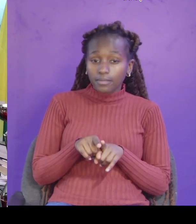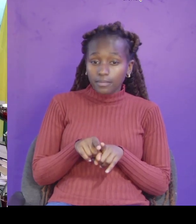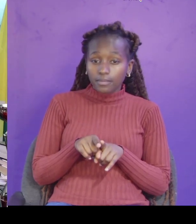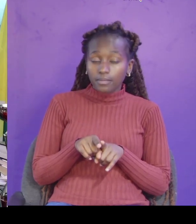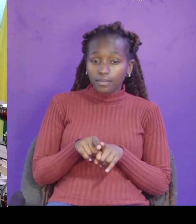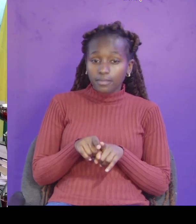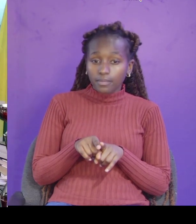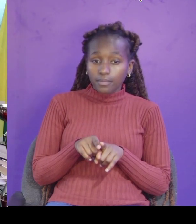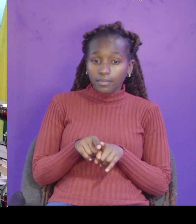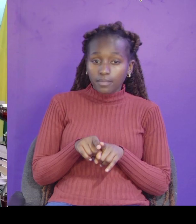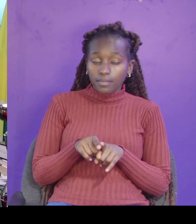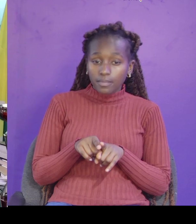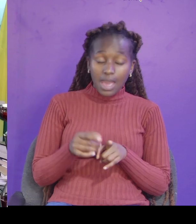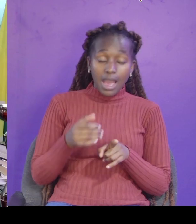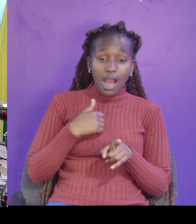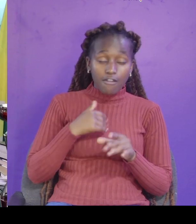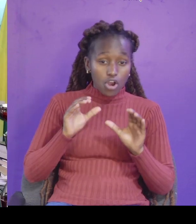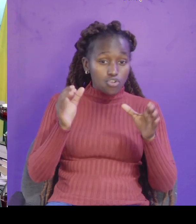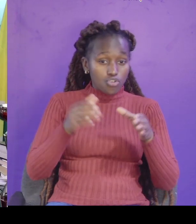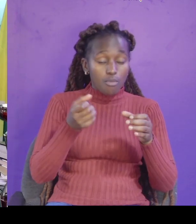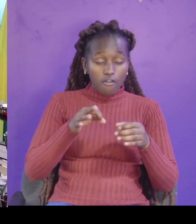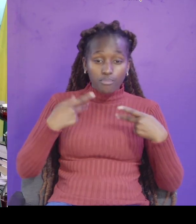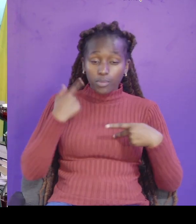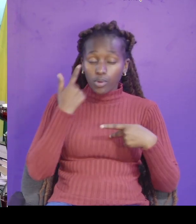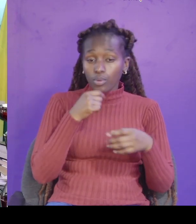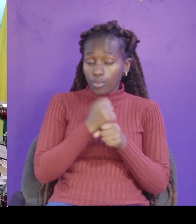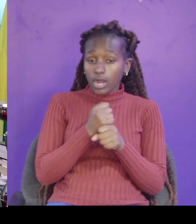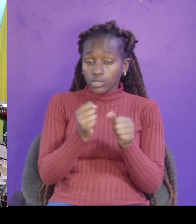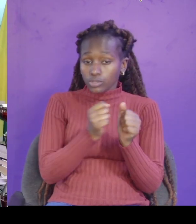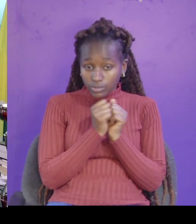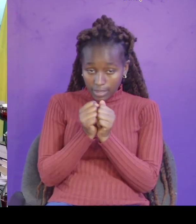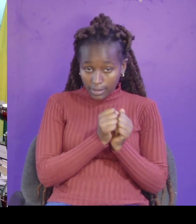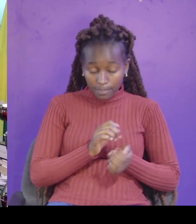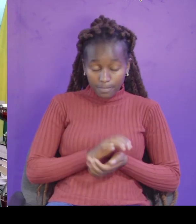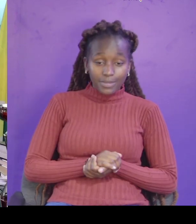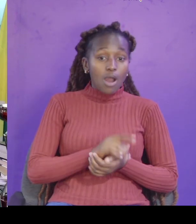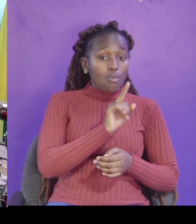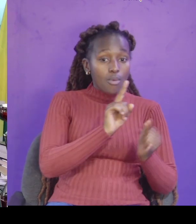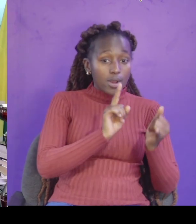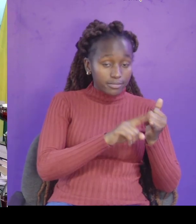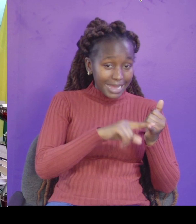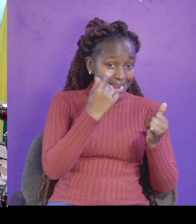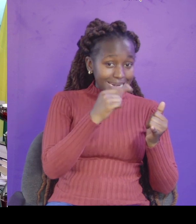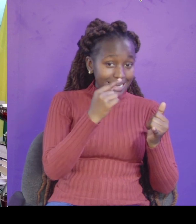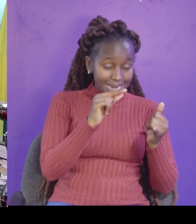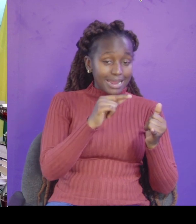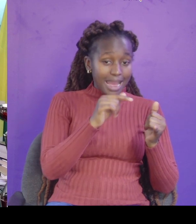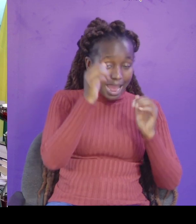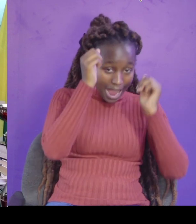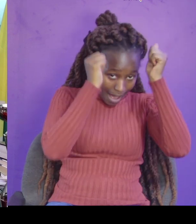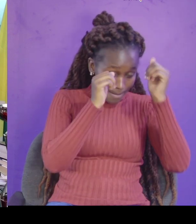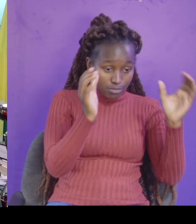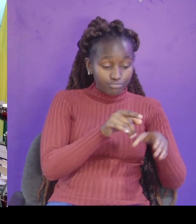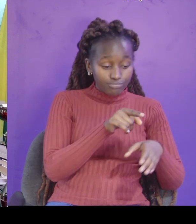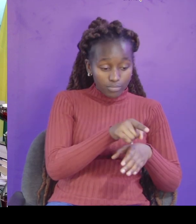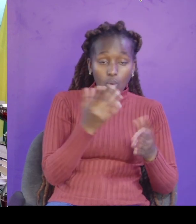of around 6,000 staff in the environment. For the Green Army, the people with disabilities are given special